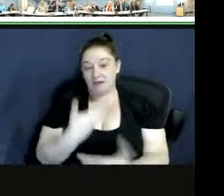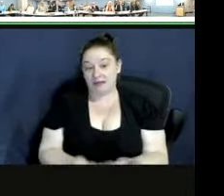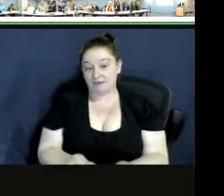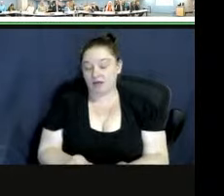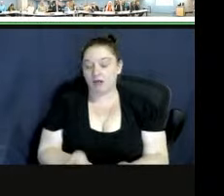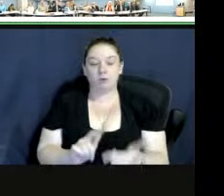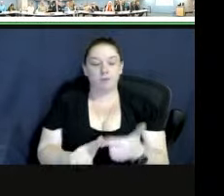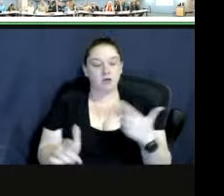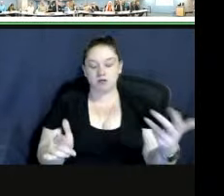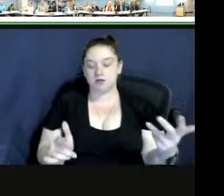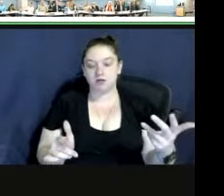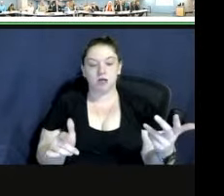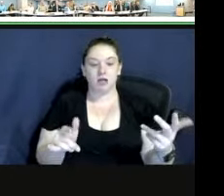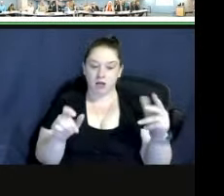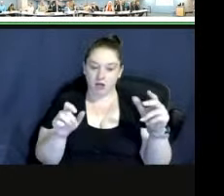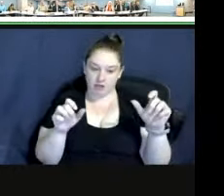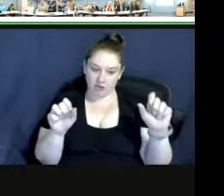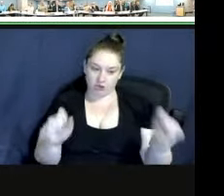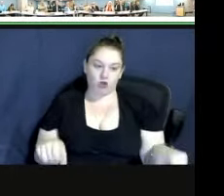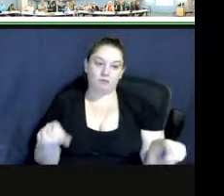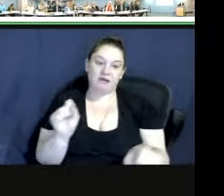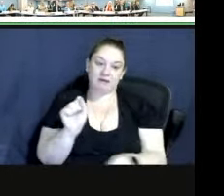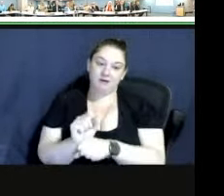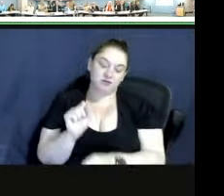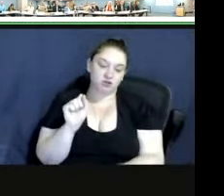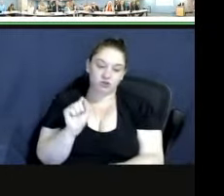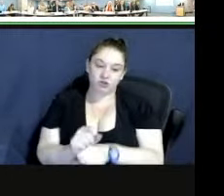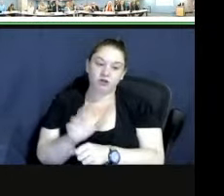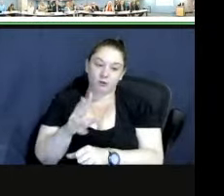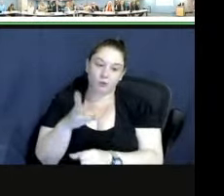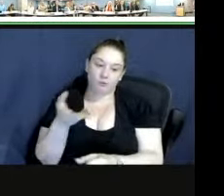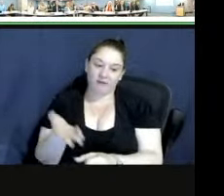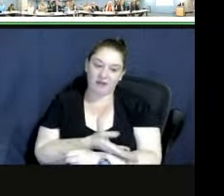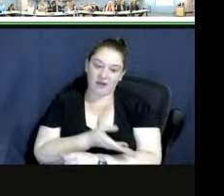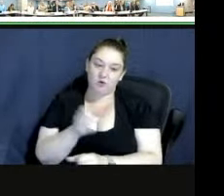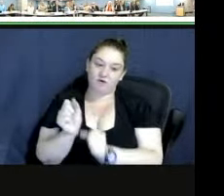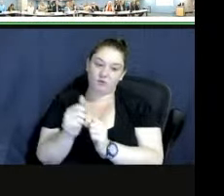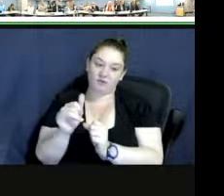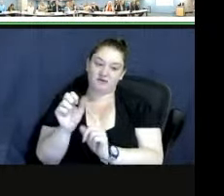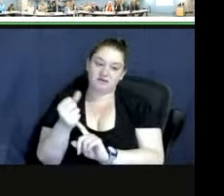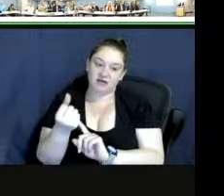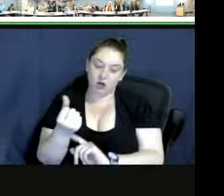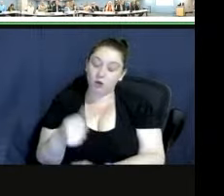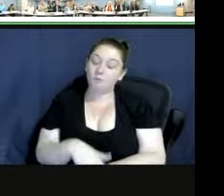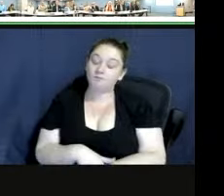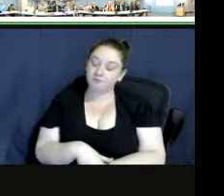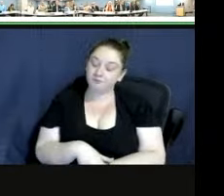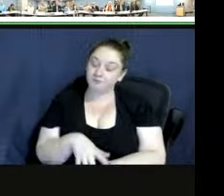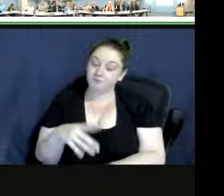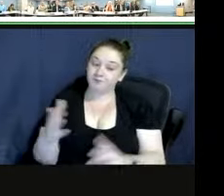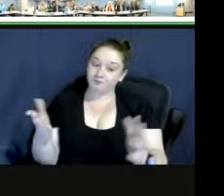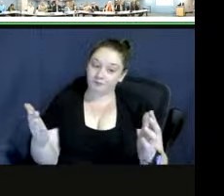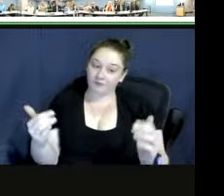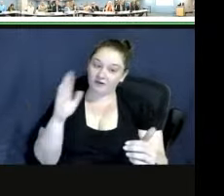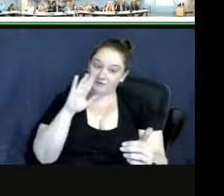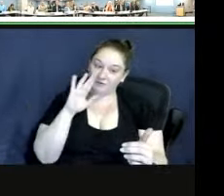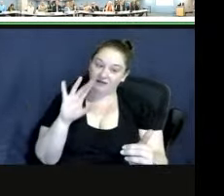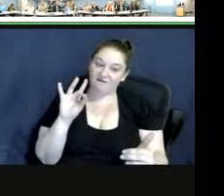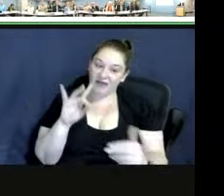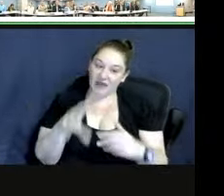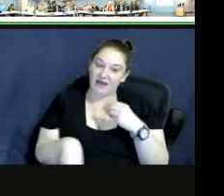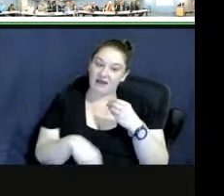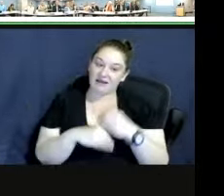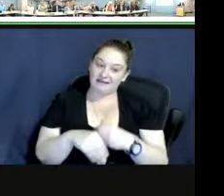But there could likely be positions that are laid off with this scenario. This next one, 8 additional FT at the